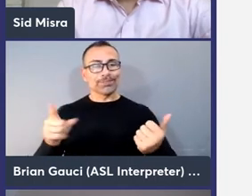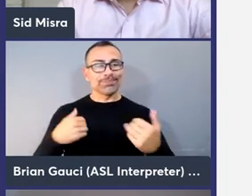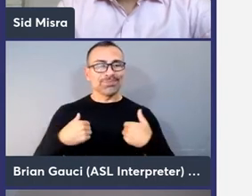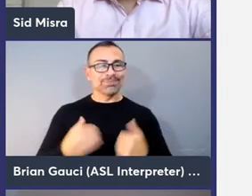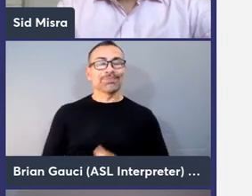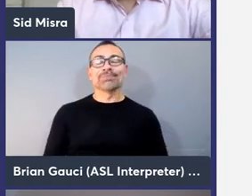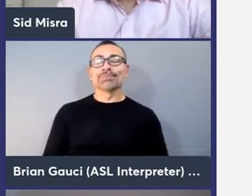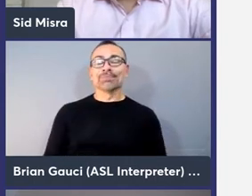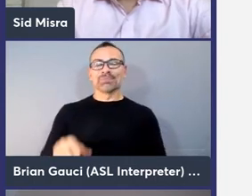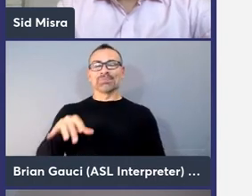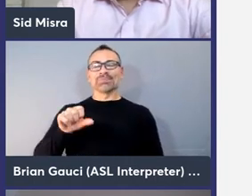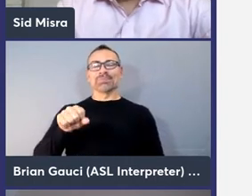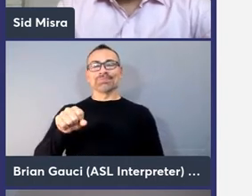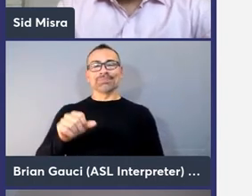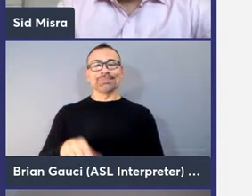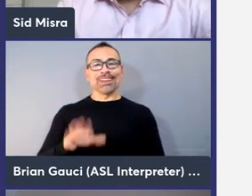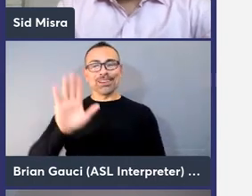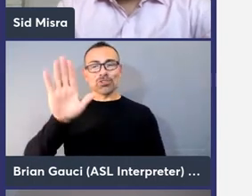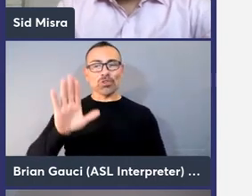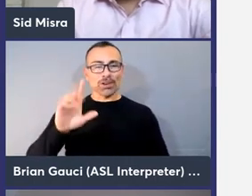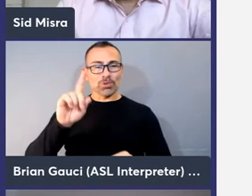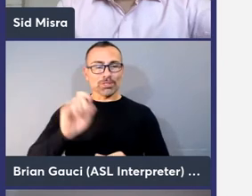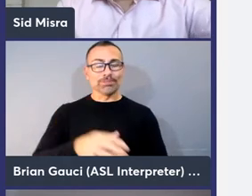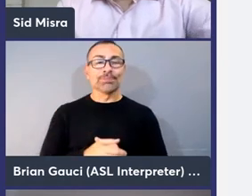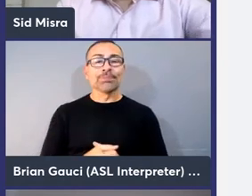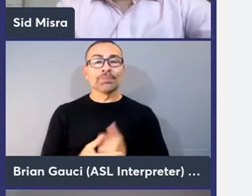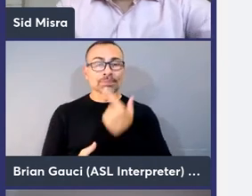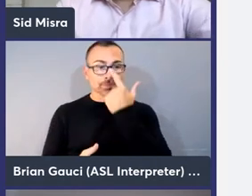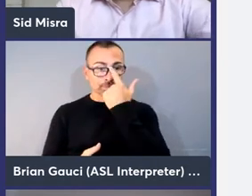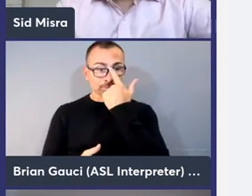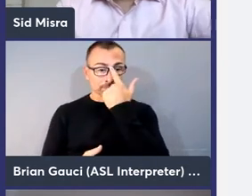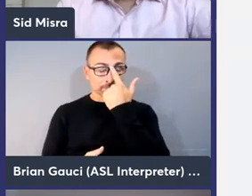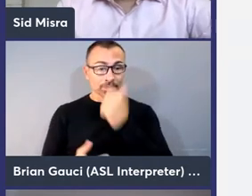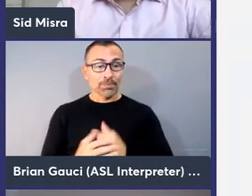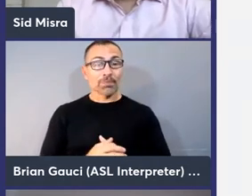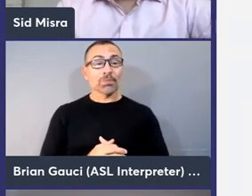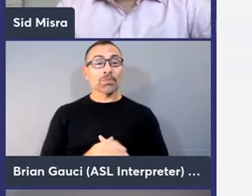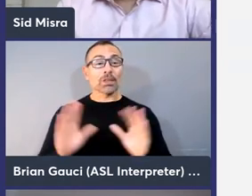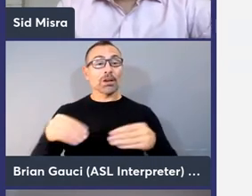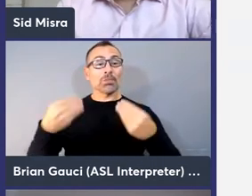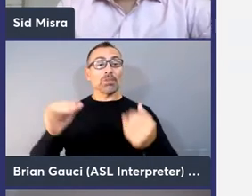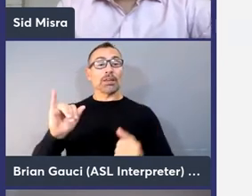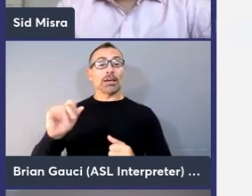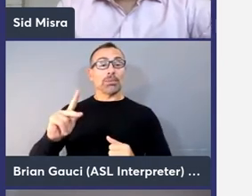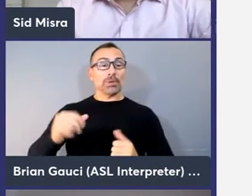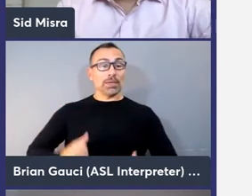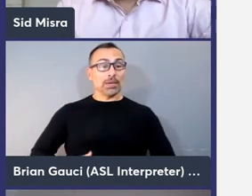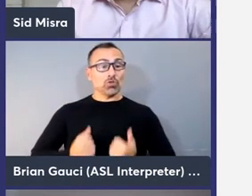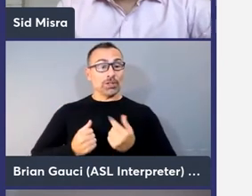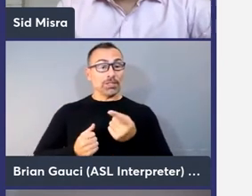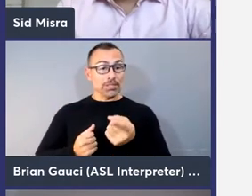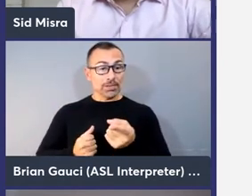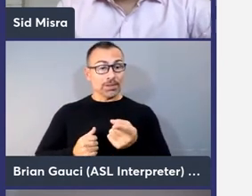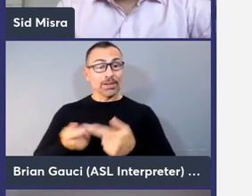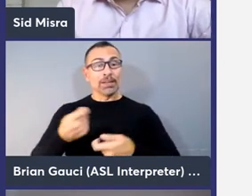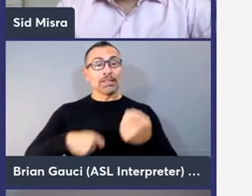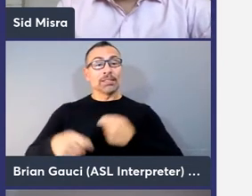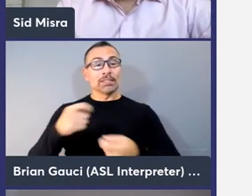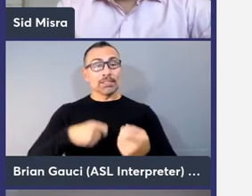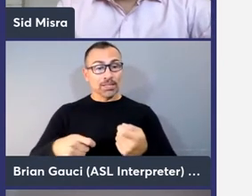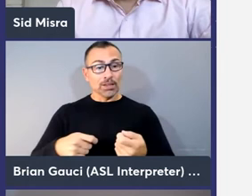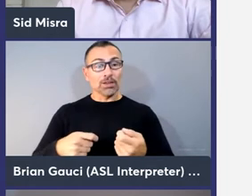Yeah, that's a great question. And so I provided this IP address here instead of the fully qualified domain